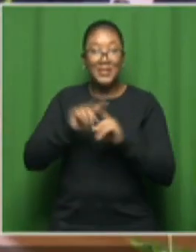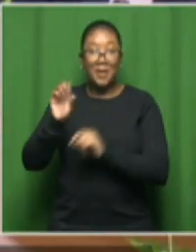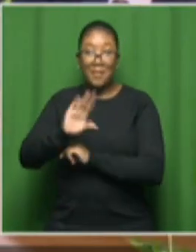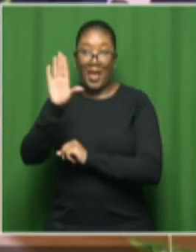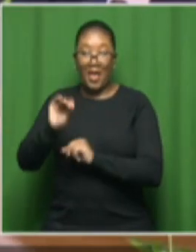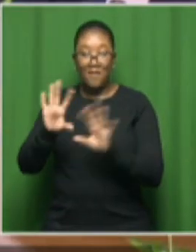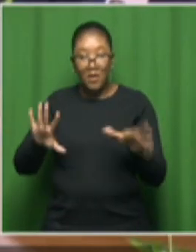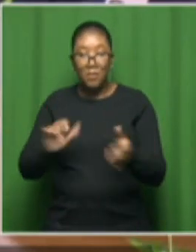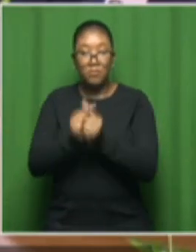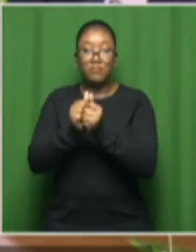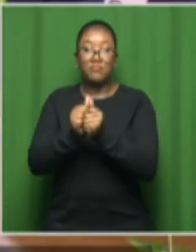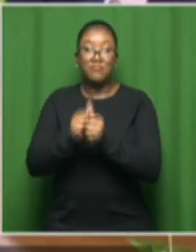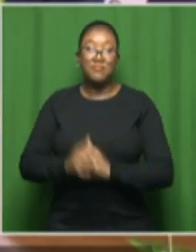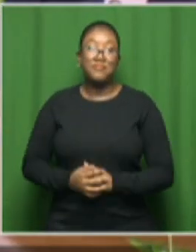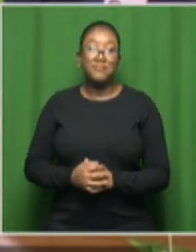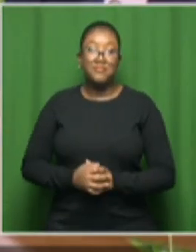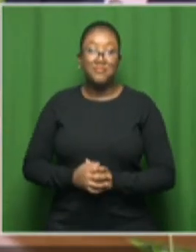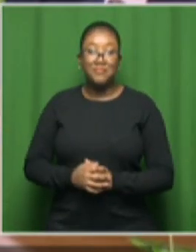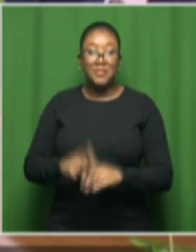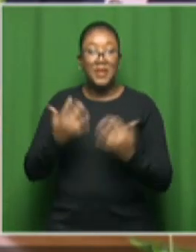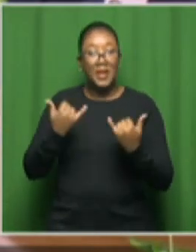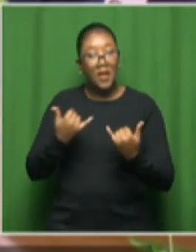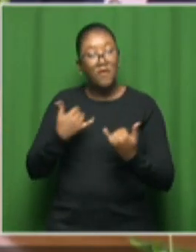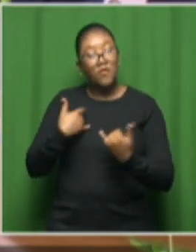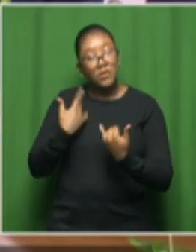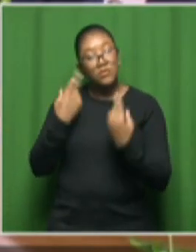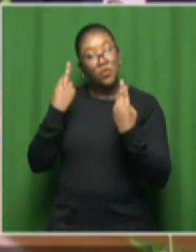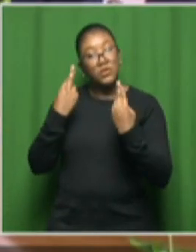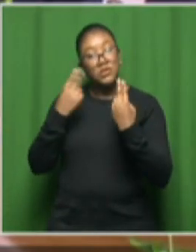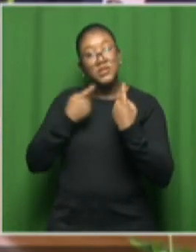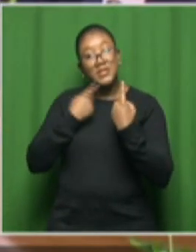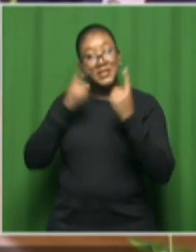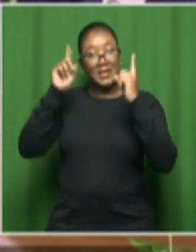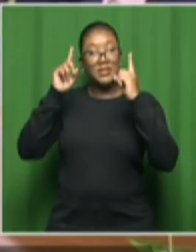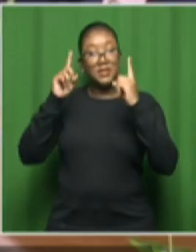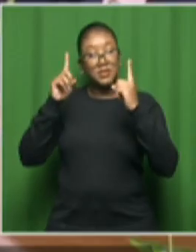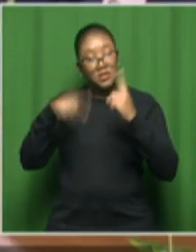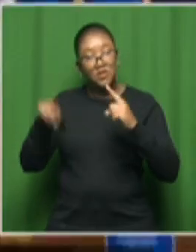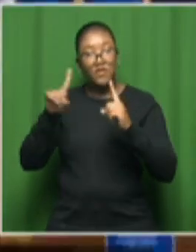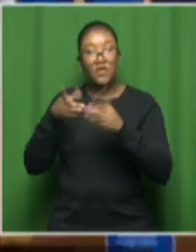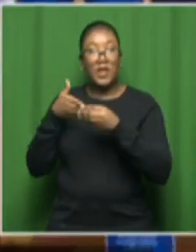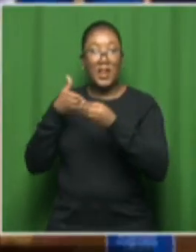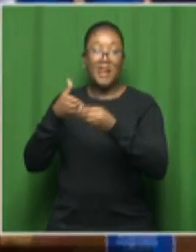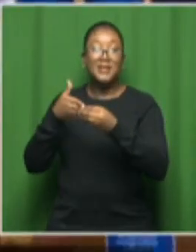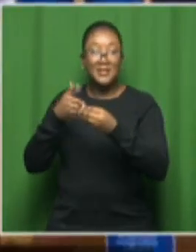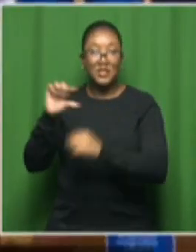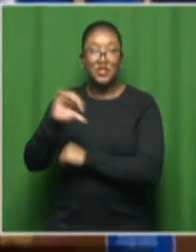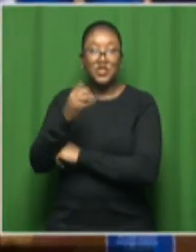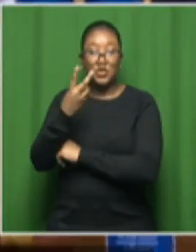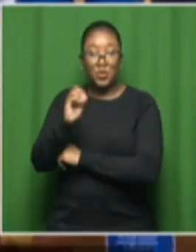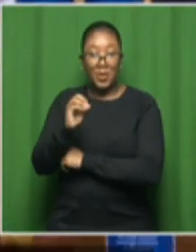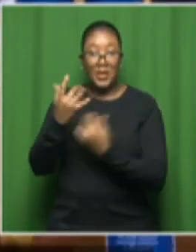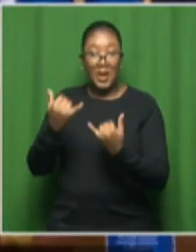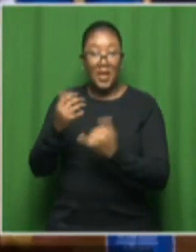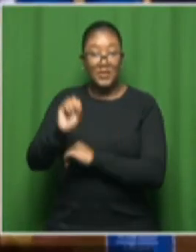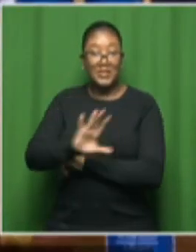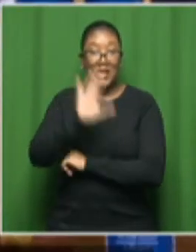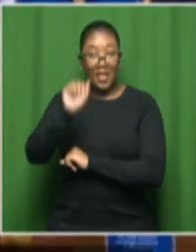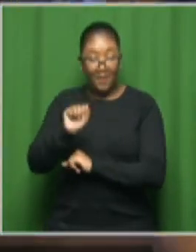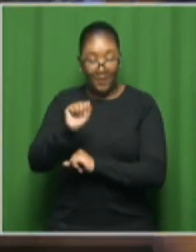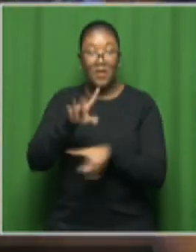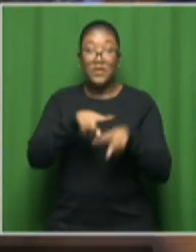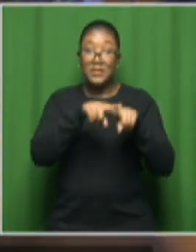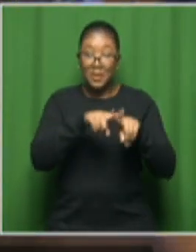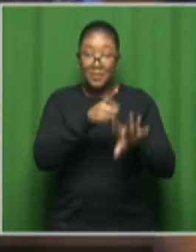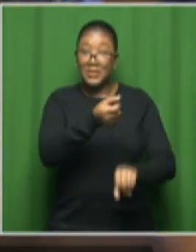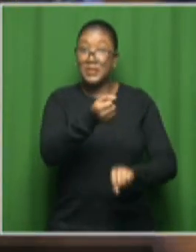Ramaphosa. Comrade Rama, we wish you success in leading the G20. South Africa can count on Brazil to provide